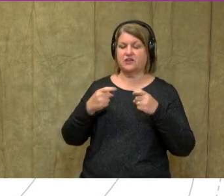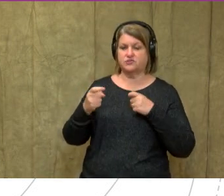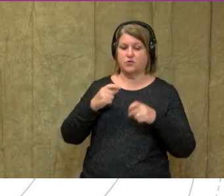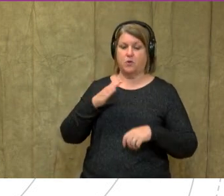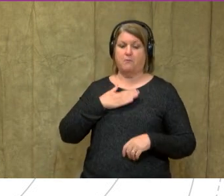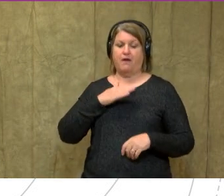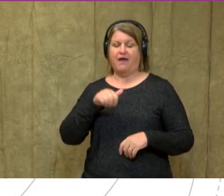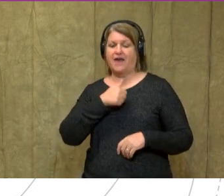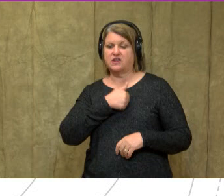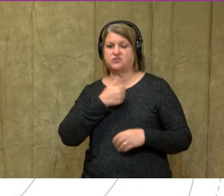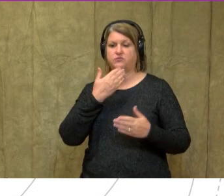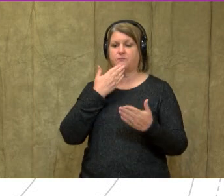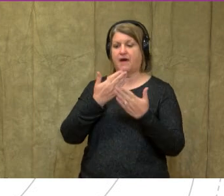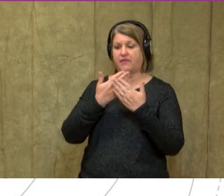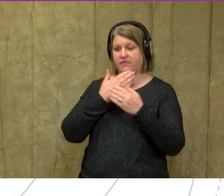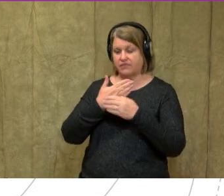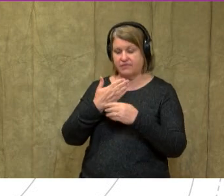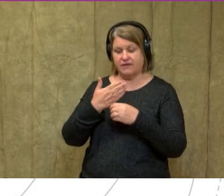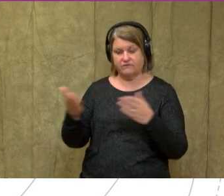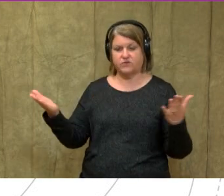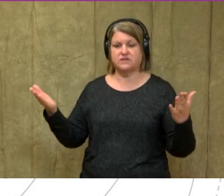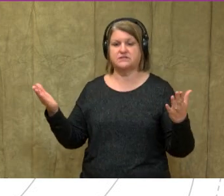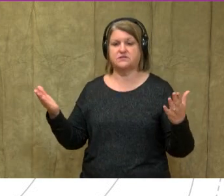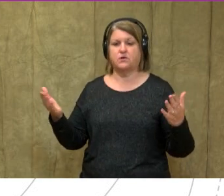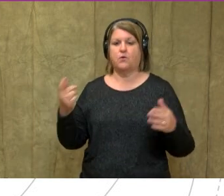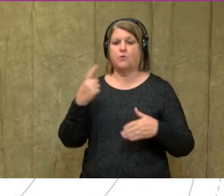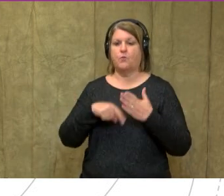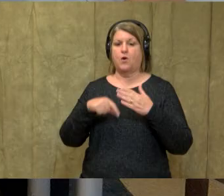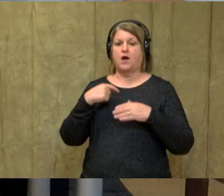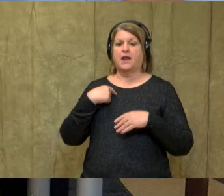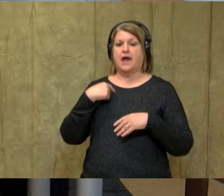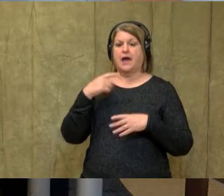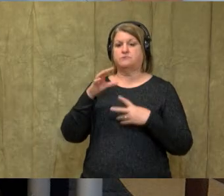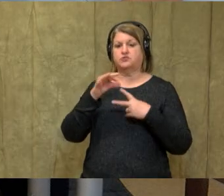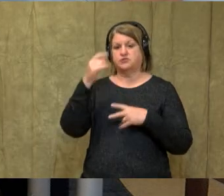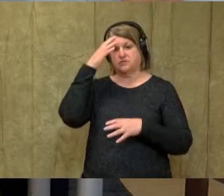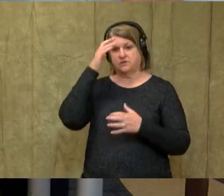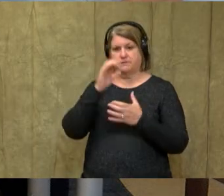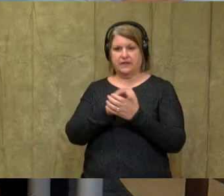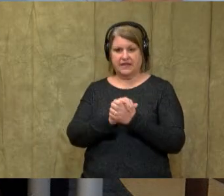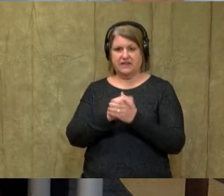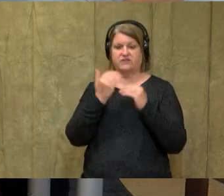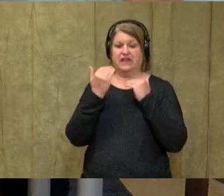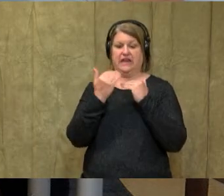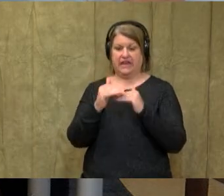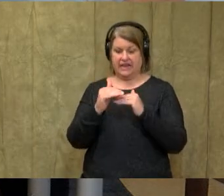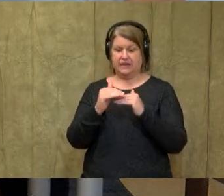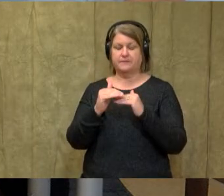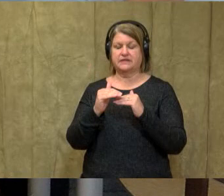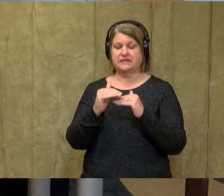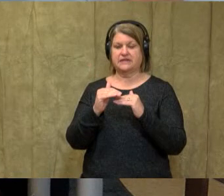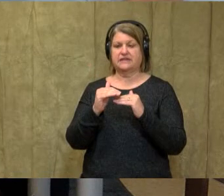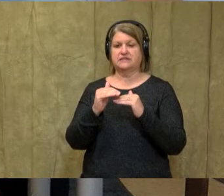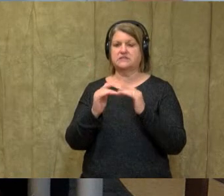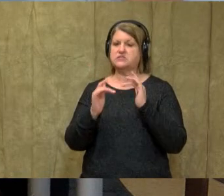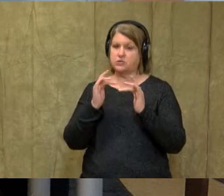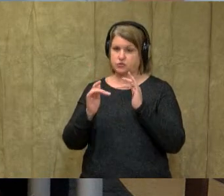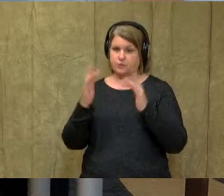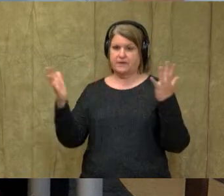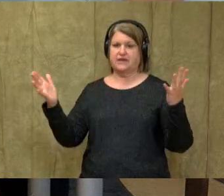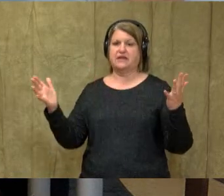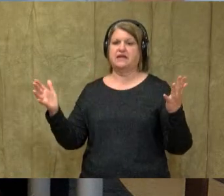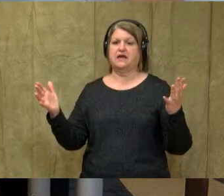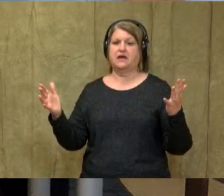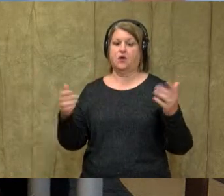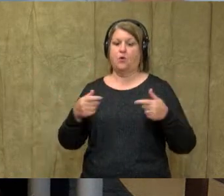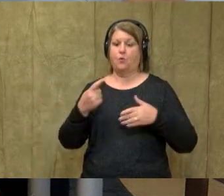gratefulness, what I'm choosing to believe. Limiting social media. Right, what I'm letting in my mind, and